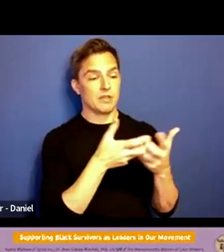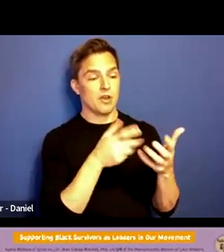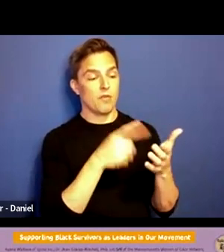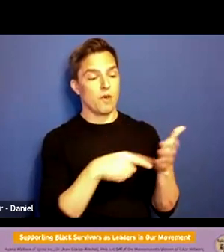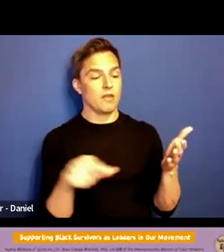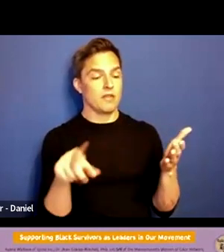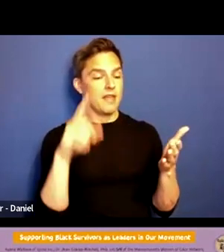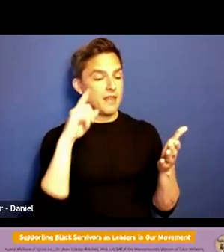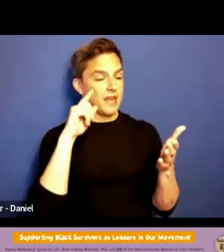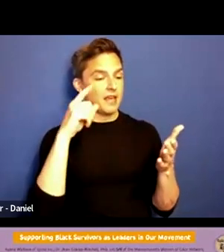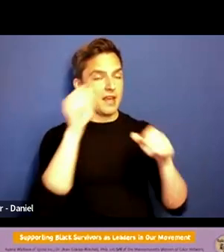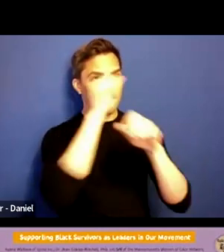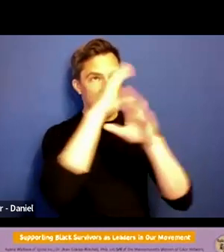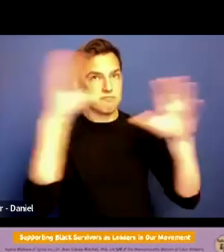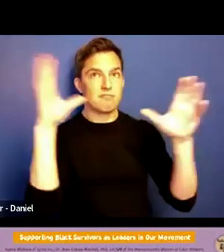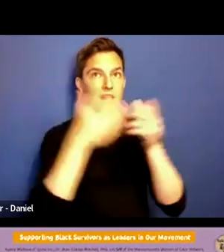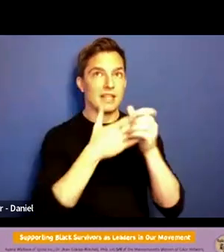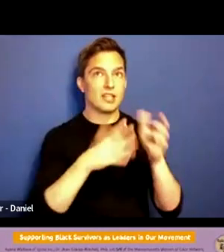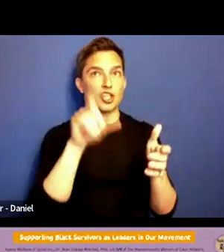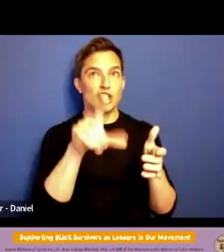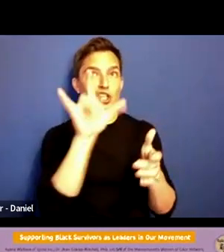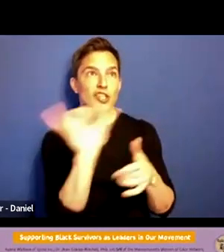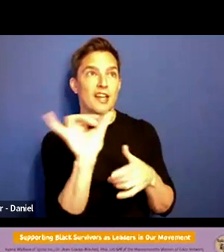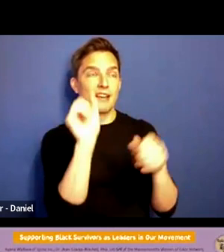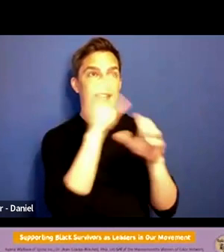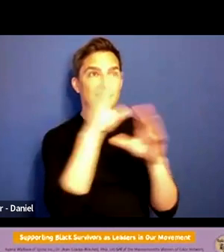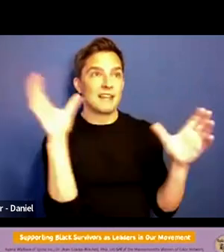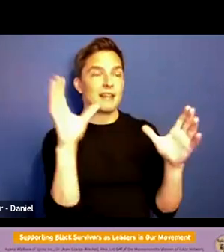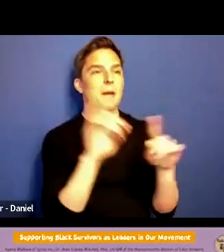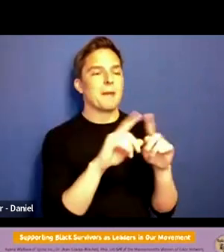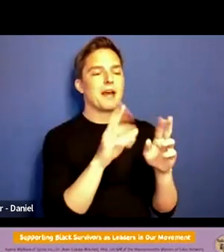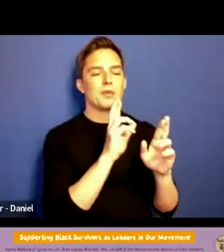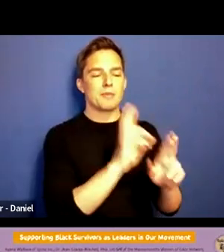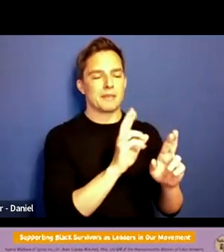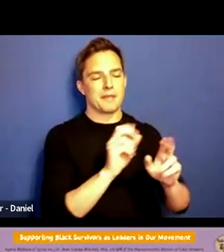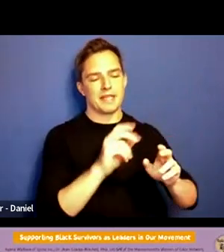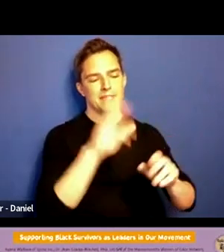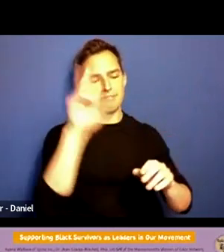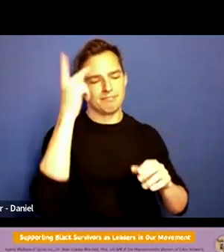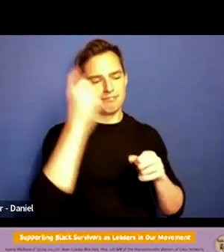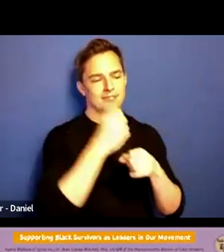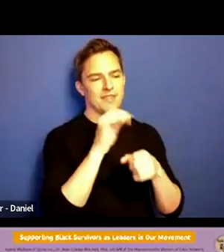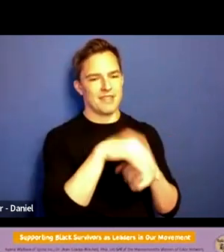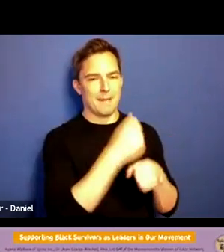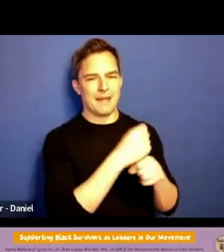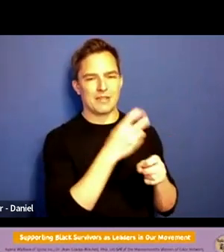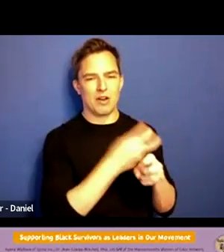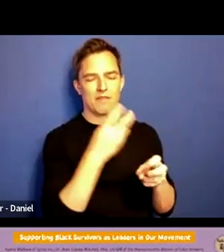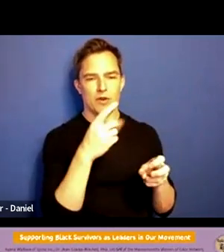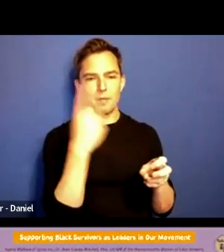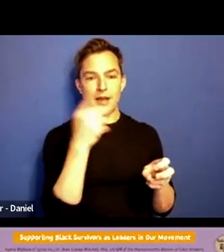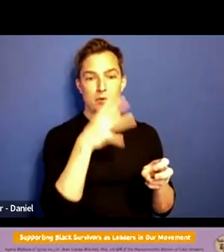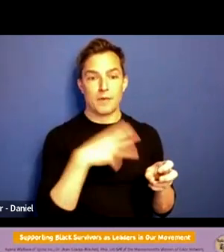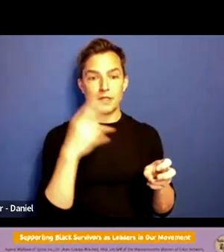is supposed to look like. And respectability politics make it hard for Black women leaders to be seen